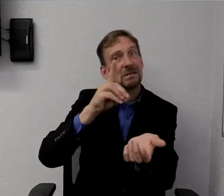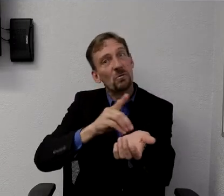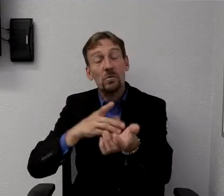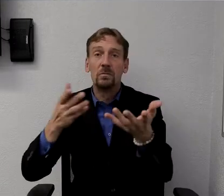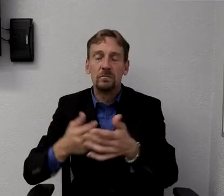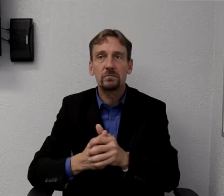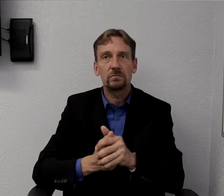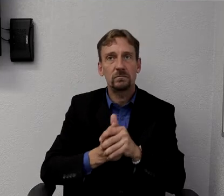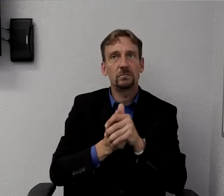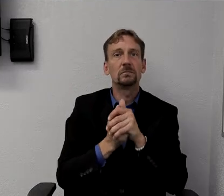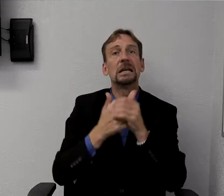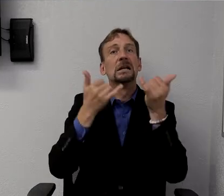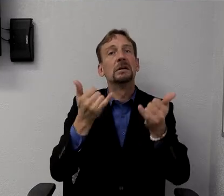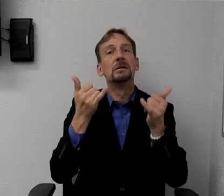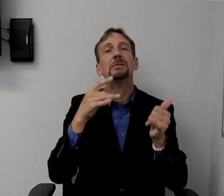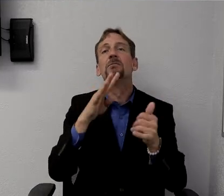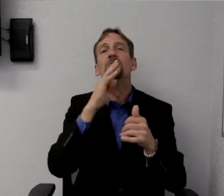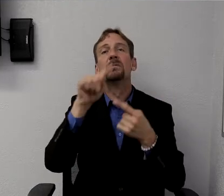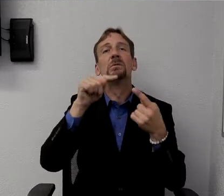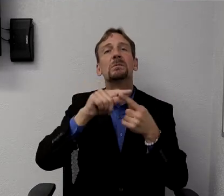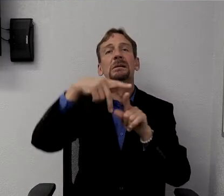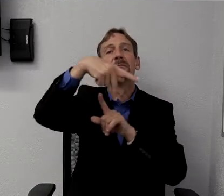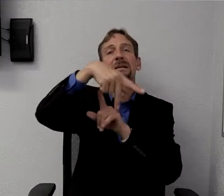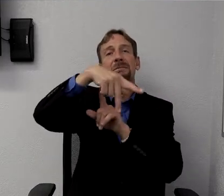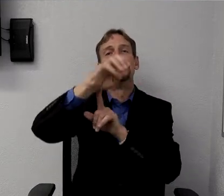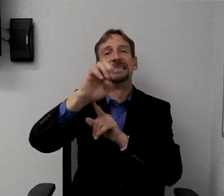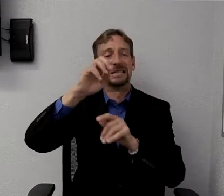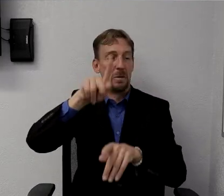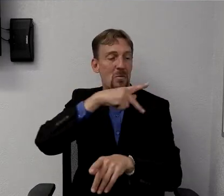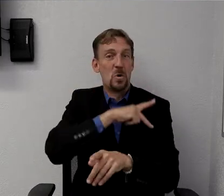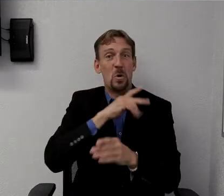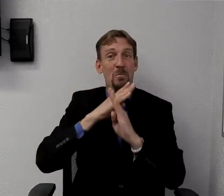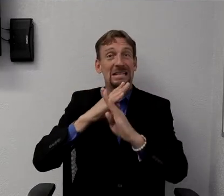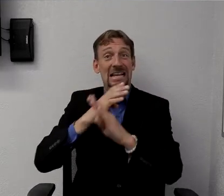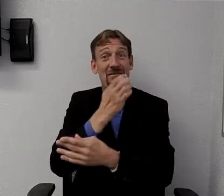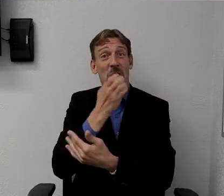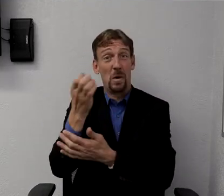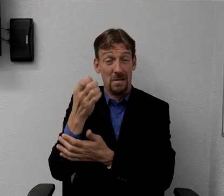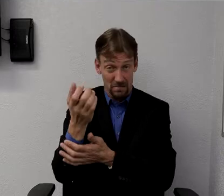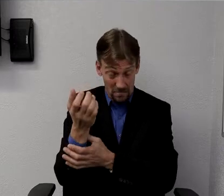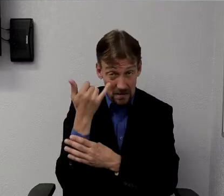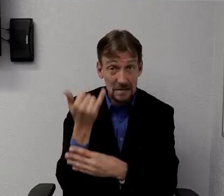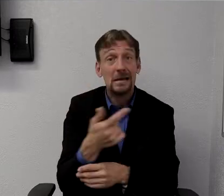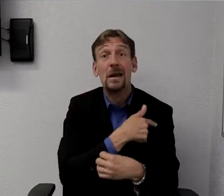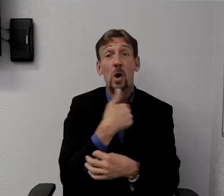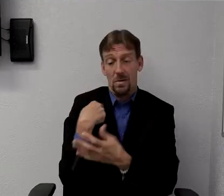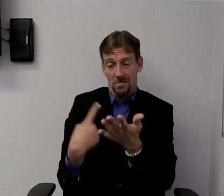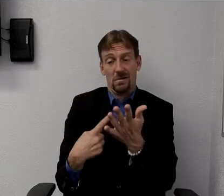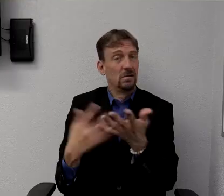know the last couple of weeks you have been concerned about our supply of PPE. How is that supply